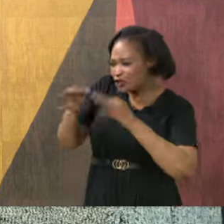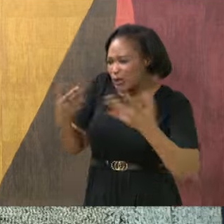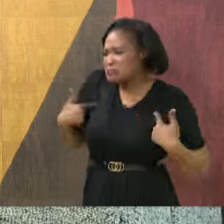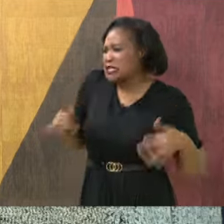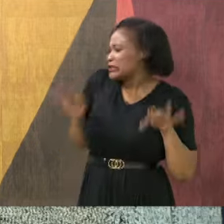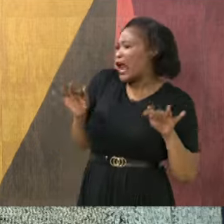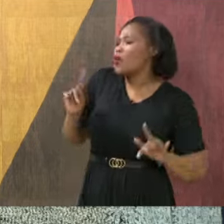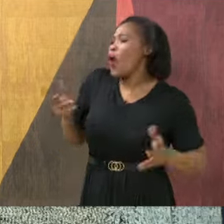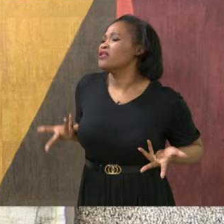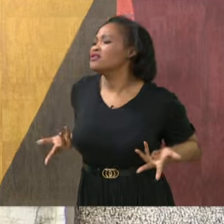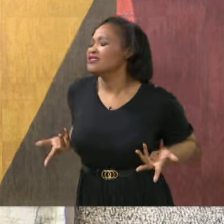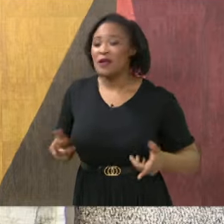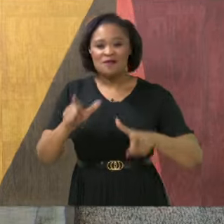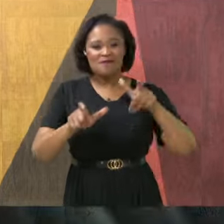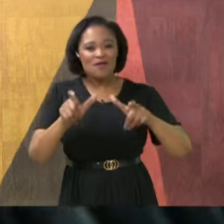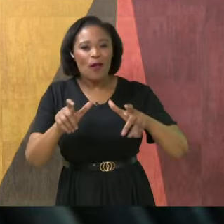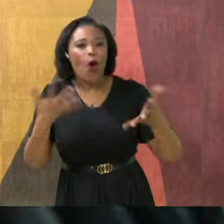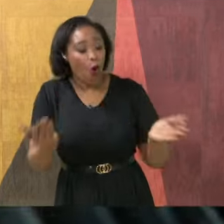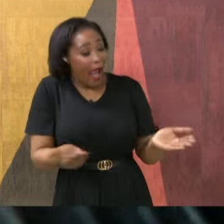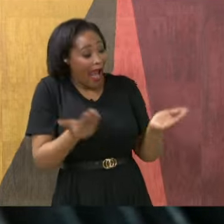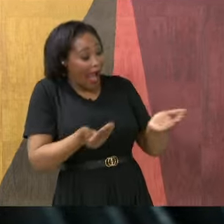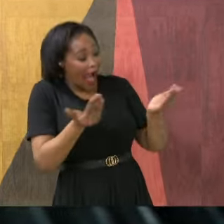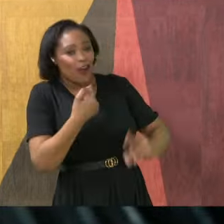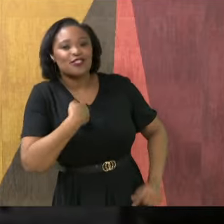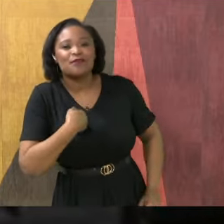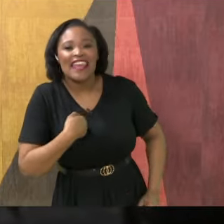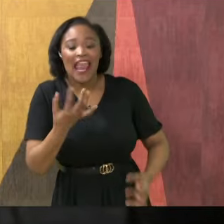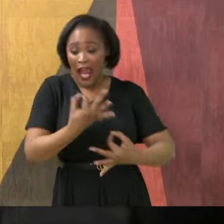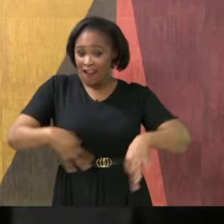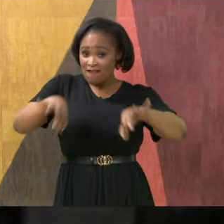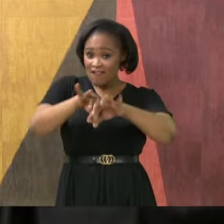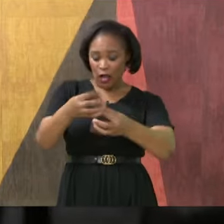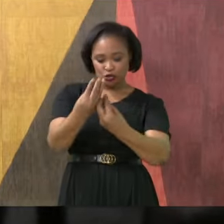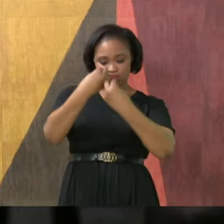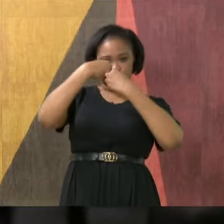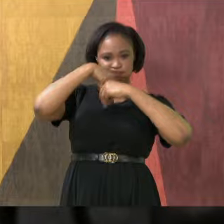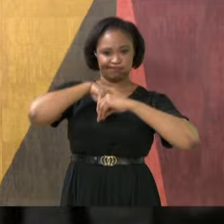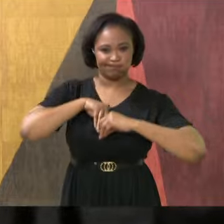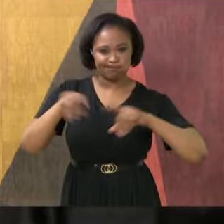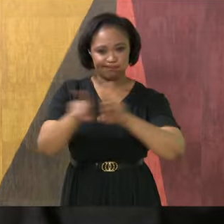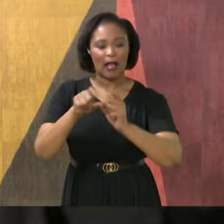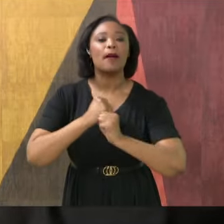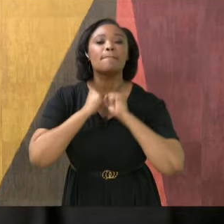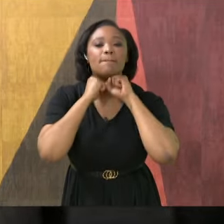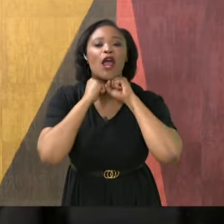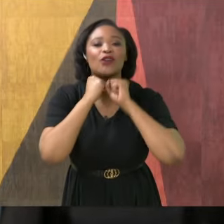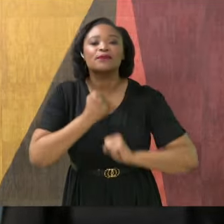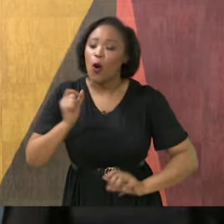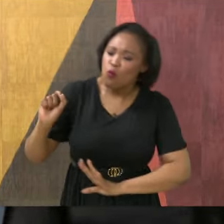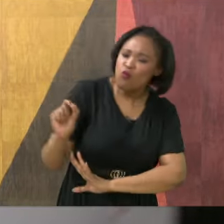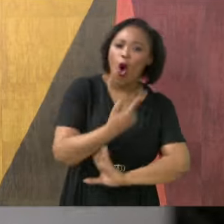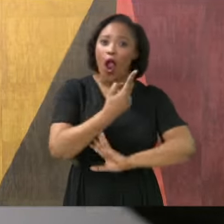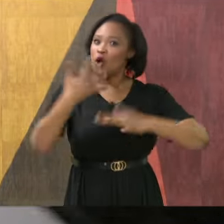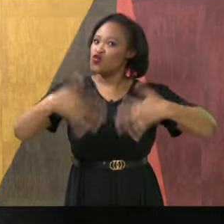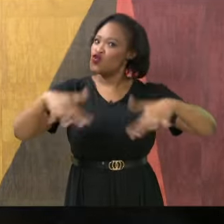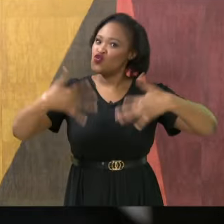doubts, people who built me up, yeah, people who instill values in me, like my parents, like all of them play such a big part. And then